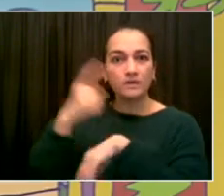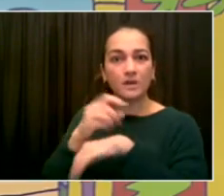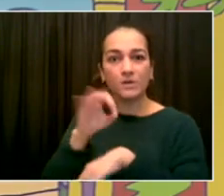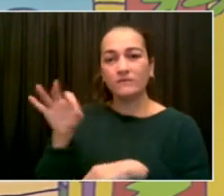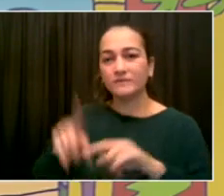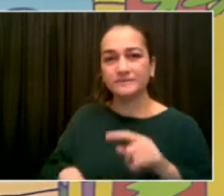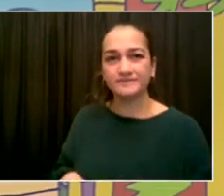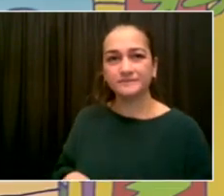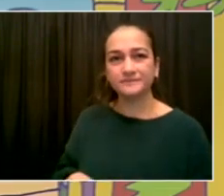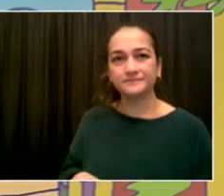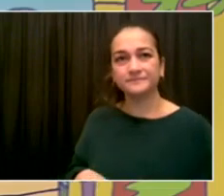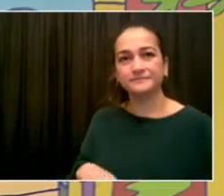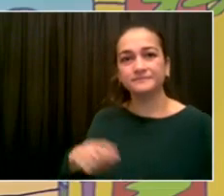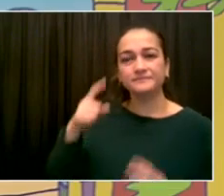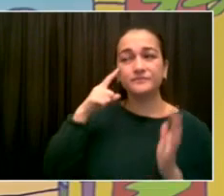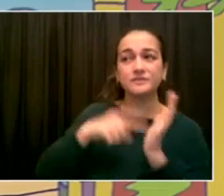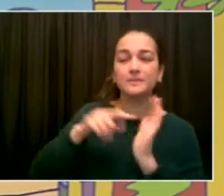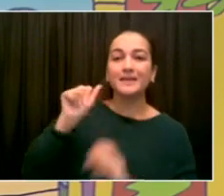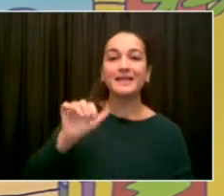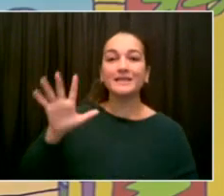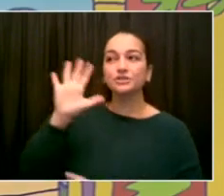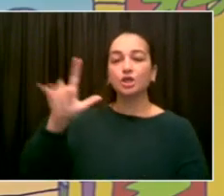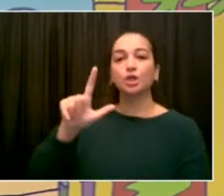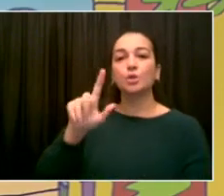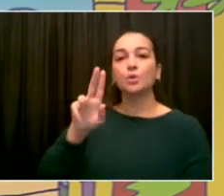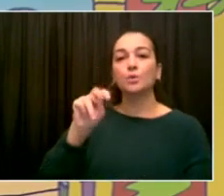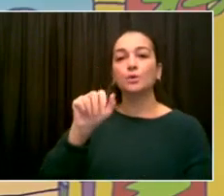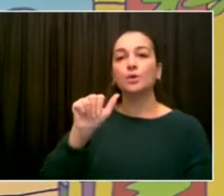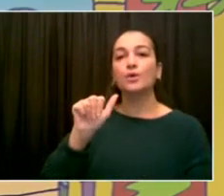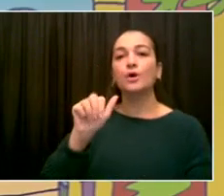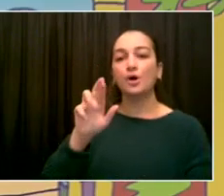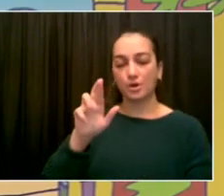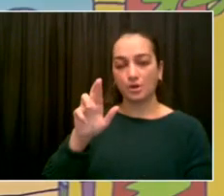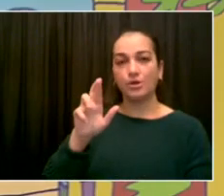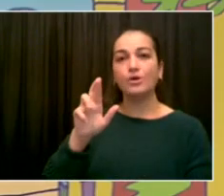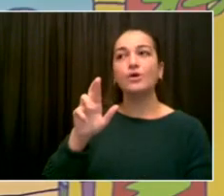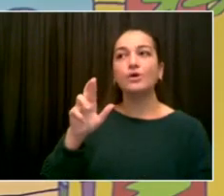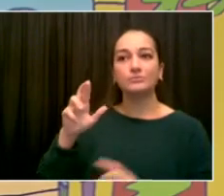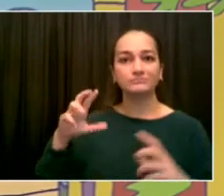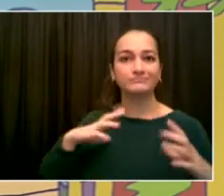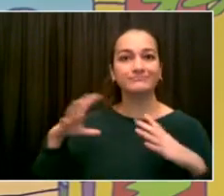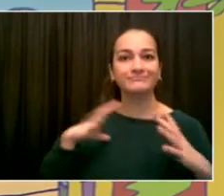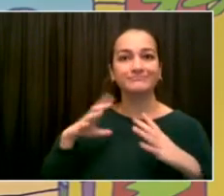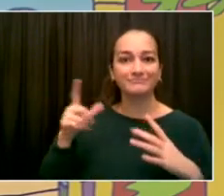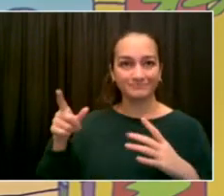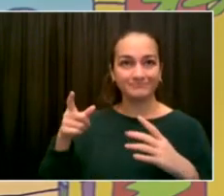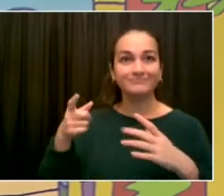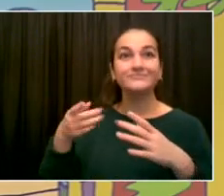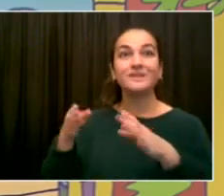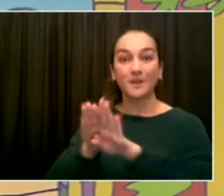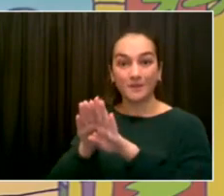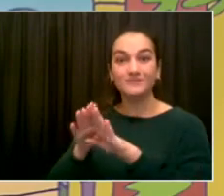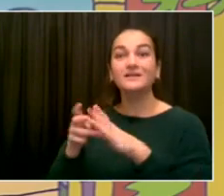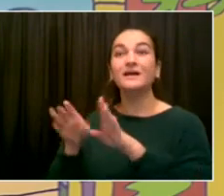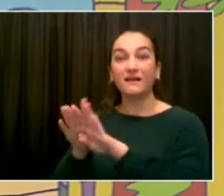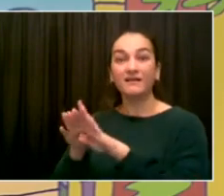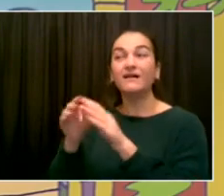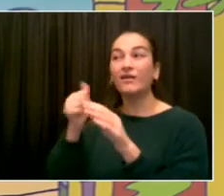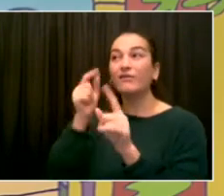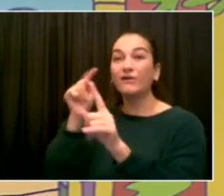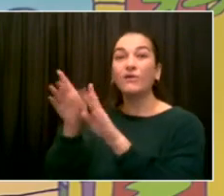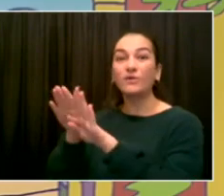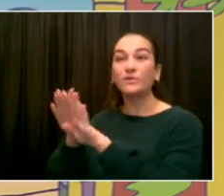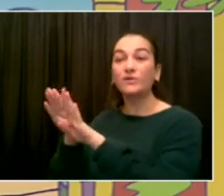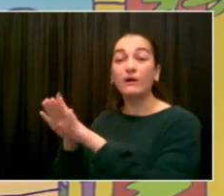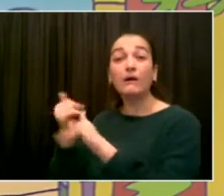the way to do both, but we're right at a key point in terms of trying to balance everything with the calendar. Diwali is a